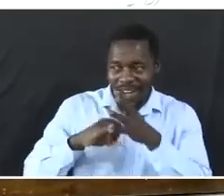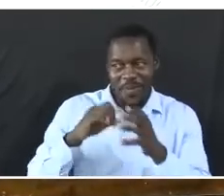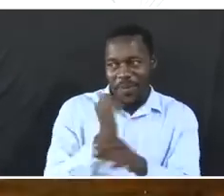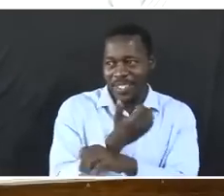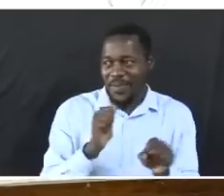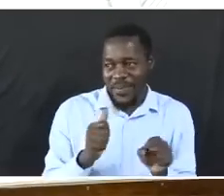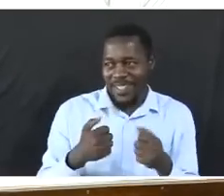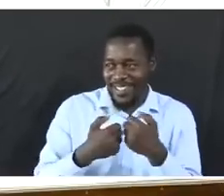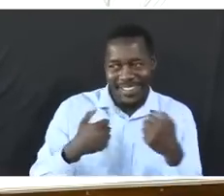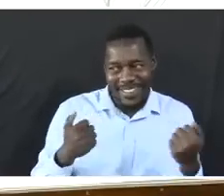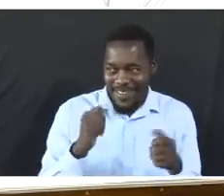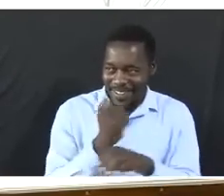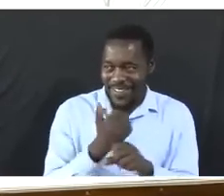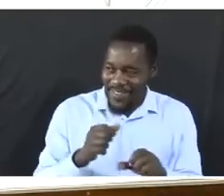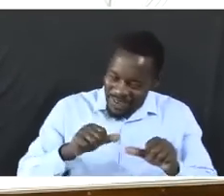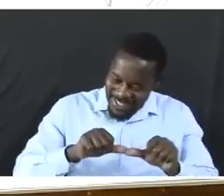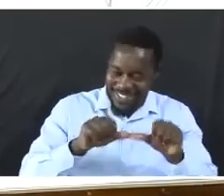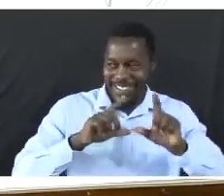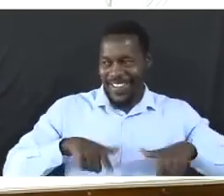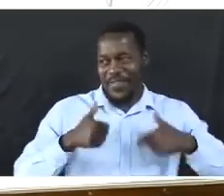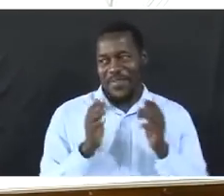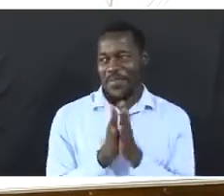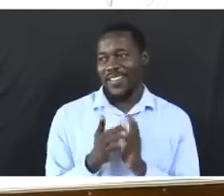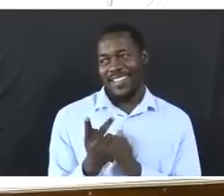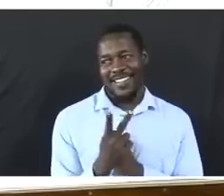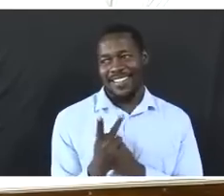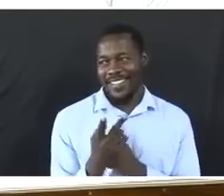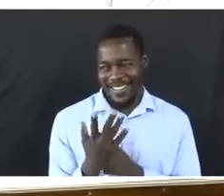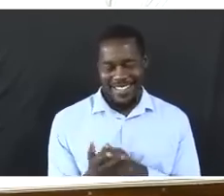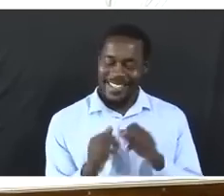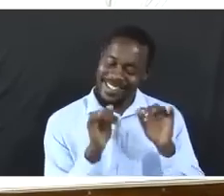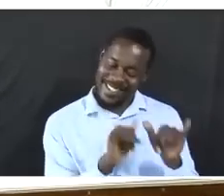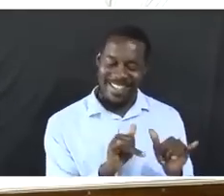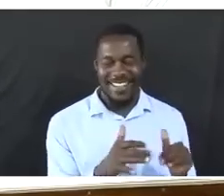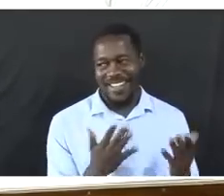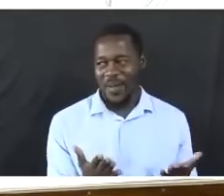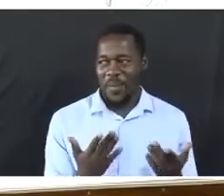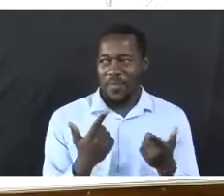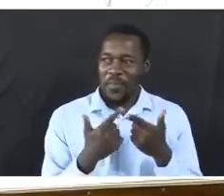polygamy. And everyone will say, but so-and-so is a third wife.